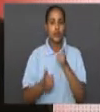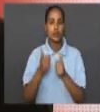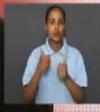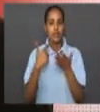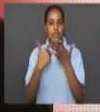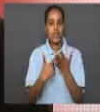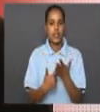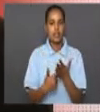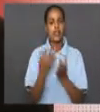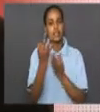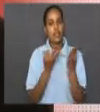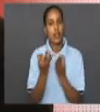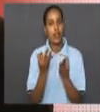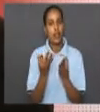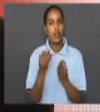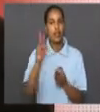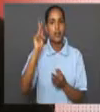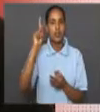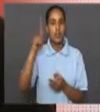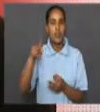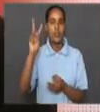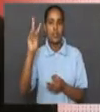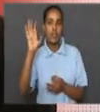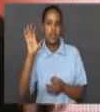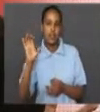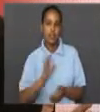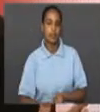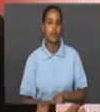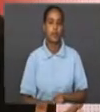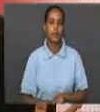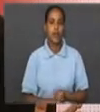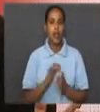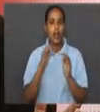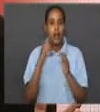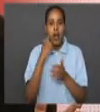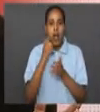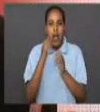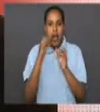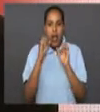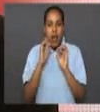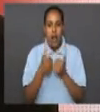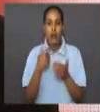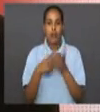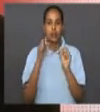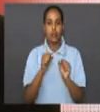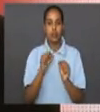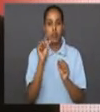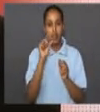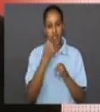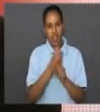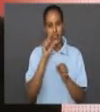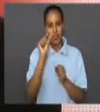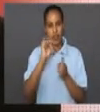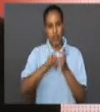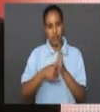of these describes PVC? How can you tell? Take a few